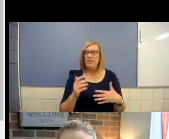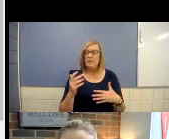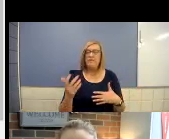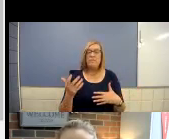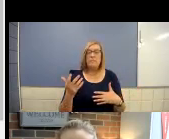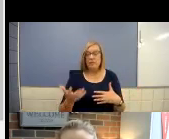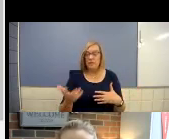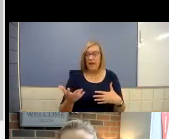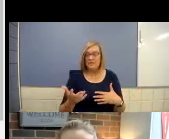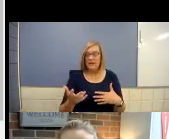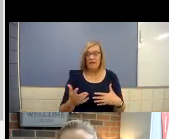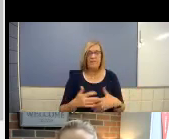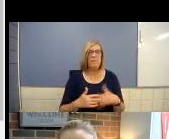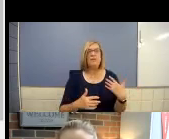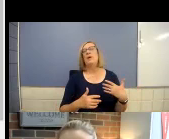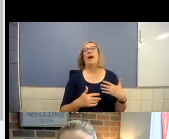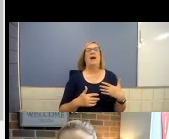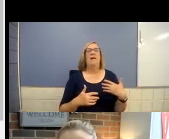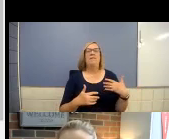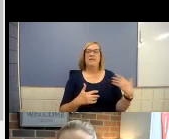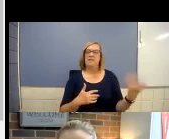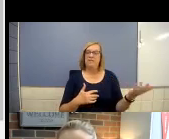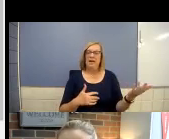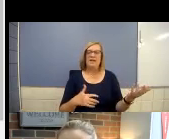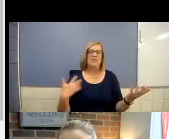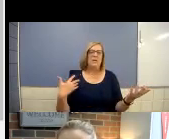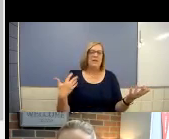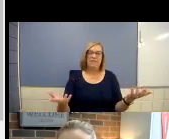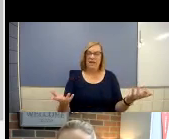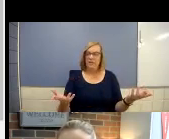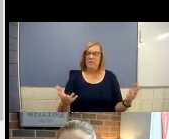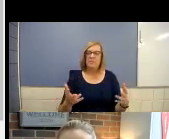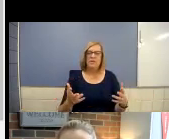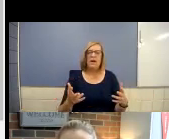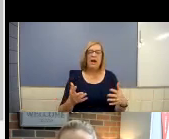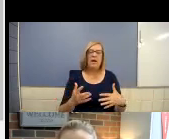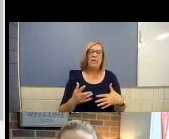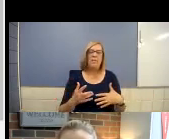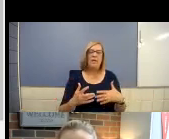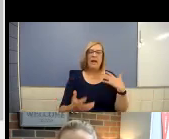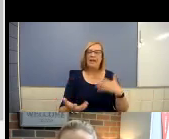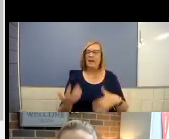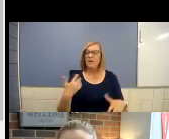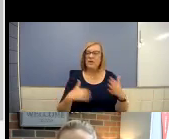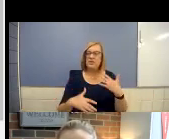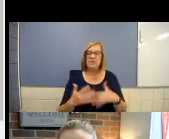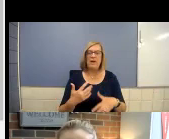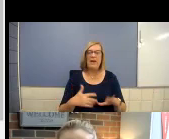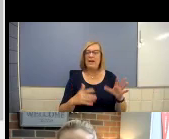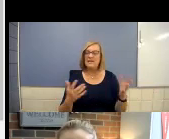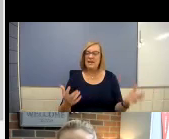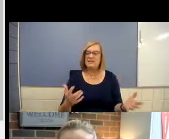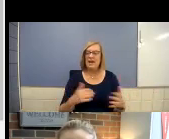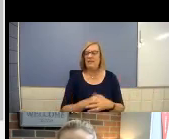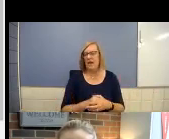If you've been familiar with ASL, maybe you have a deaf friend or a deaf family member. I get a lot of questions about, hey,